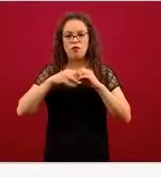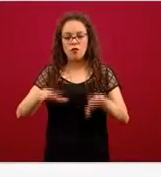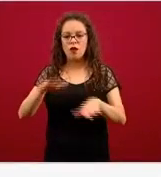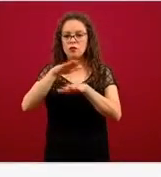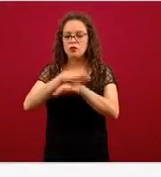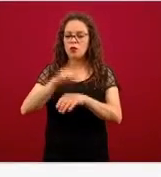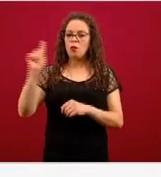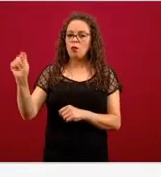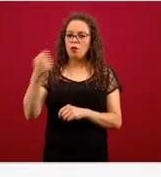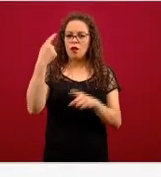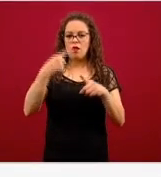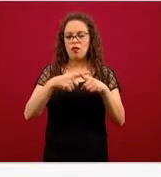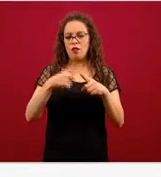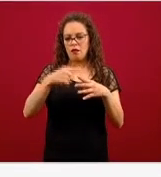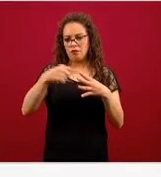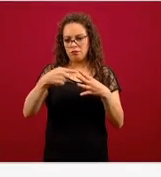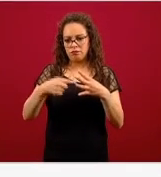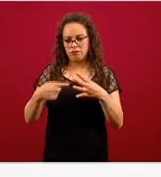through